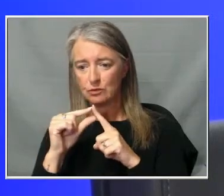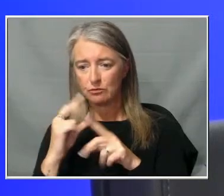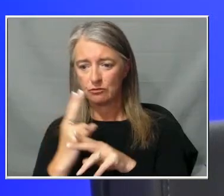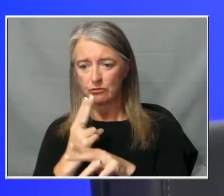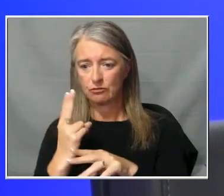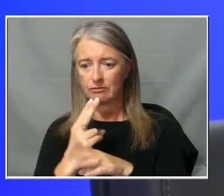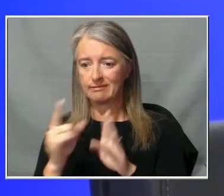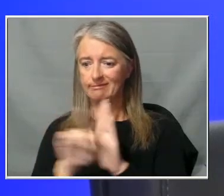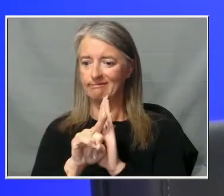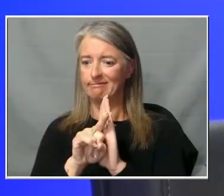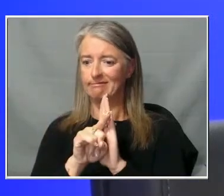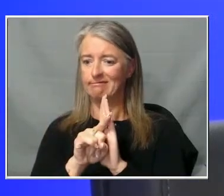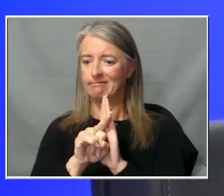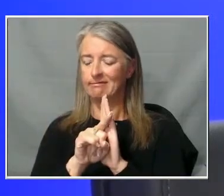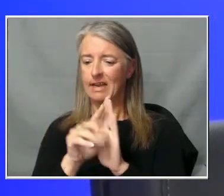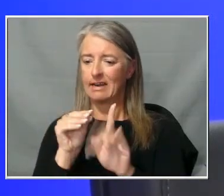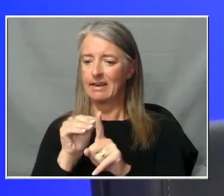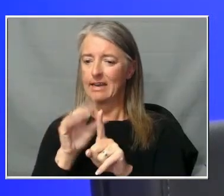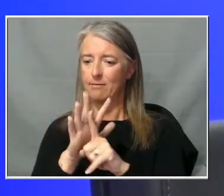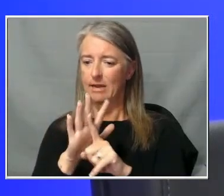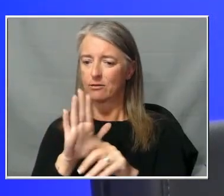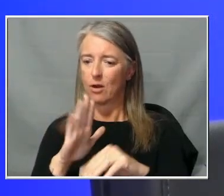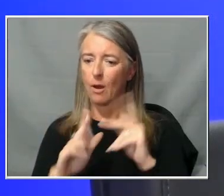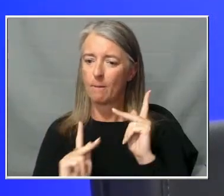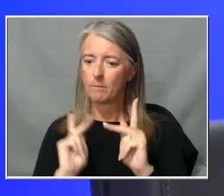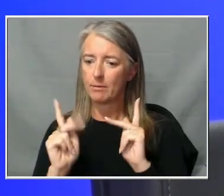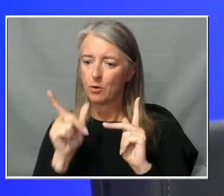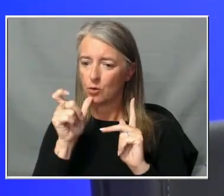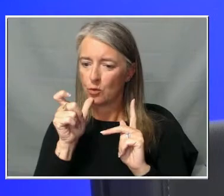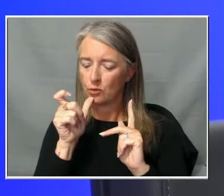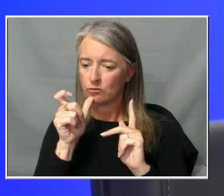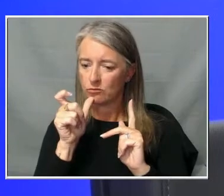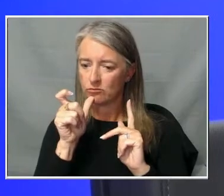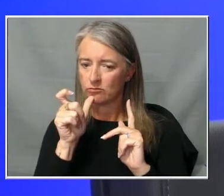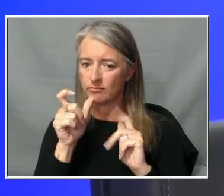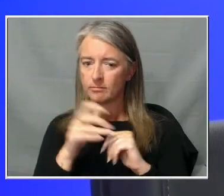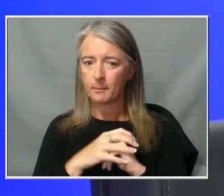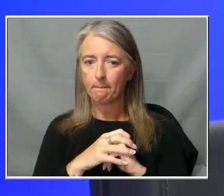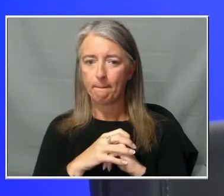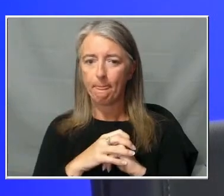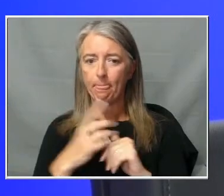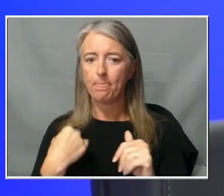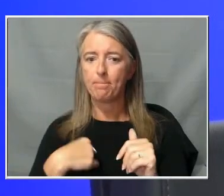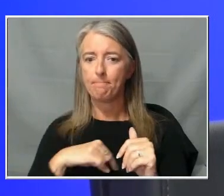negative impact on people who get that word to them. And so we have